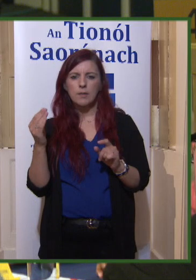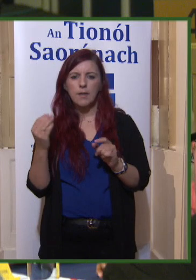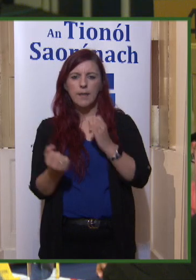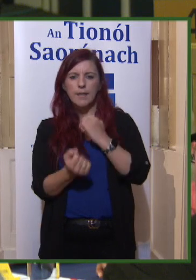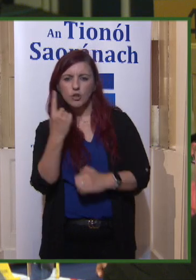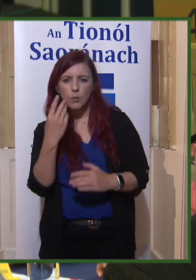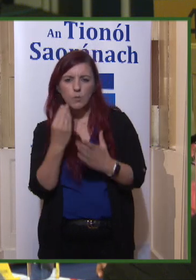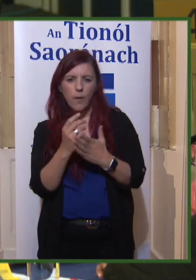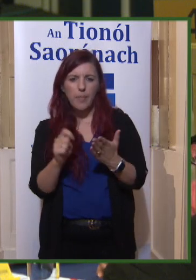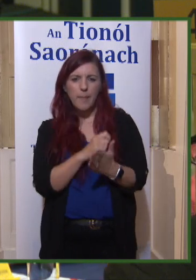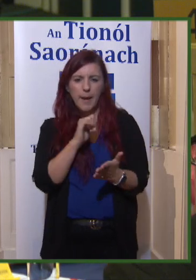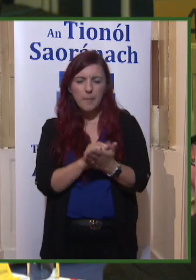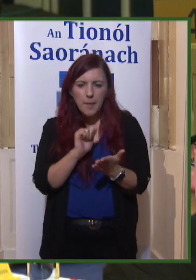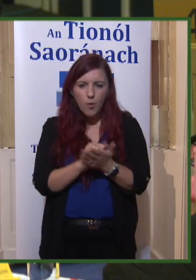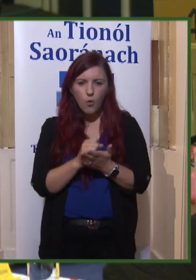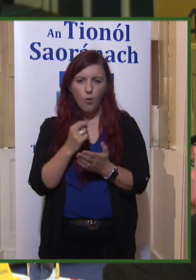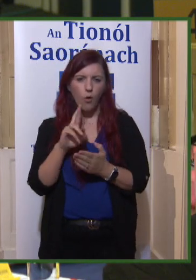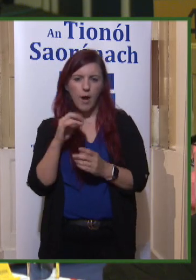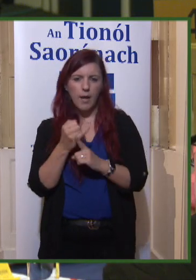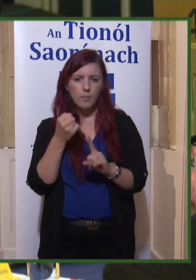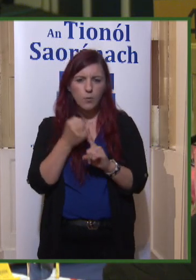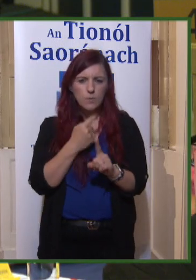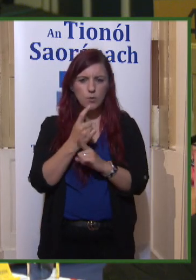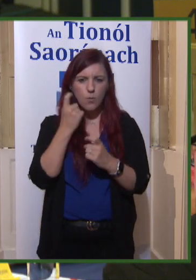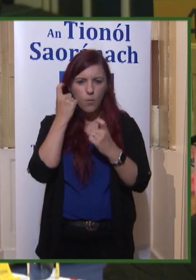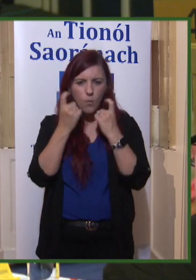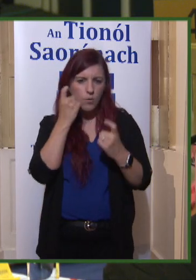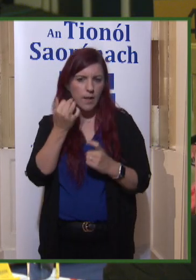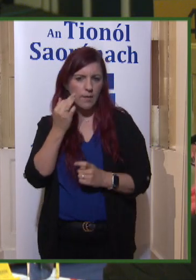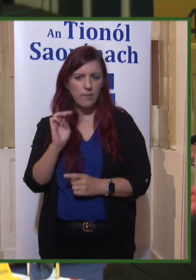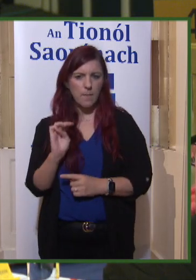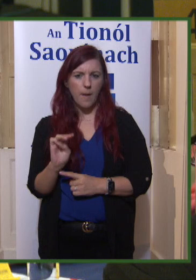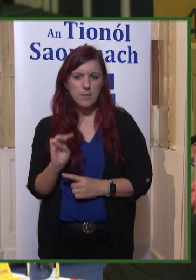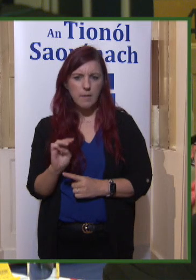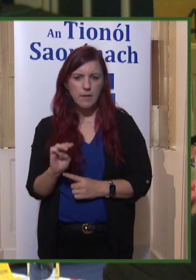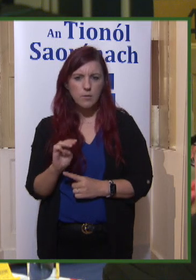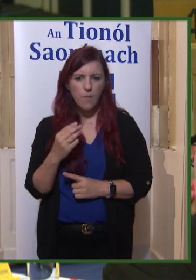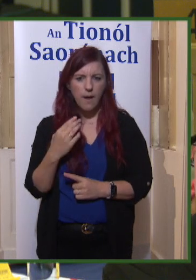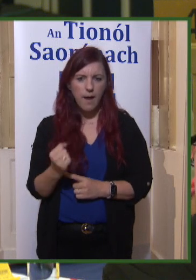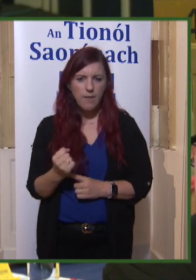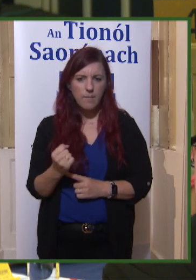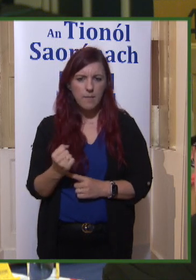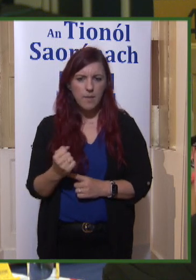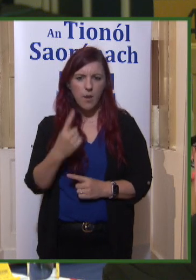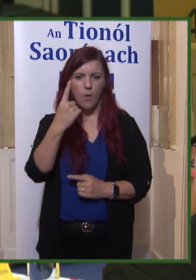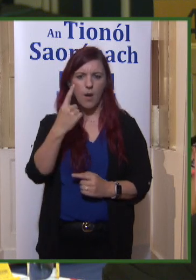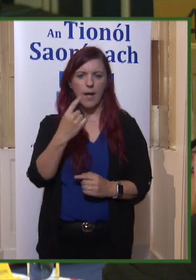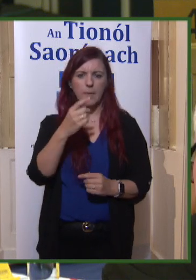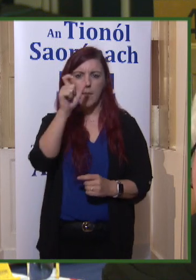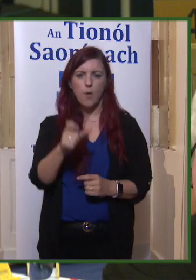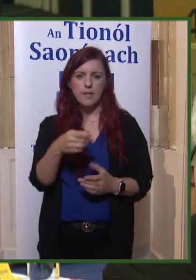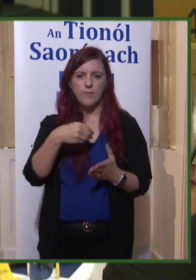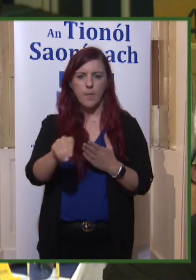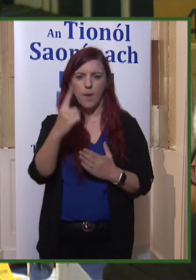and to show commitment, I'm just wondering, would it be possible to look at something like, say, €1,000 deposit? Okay.